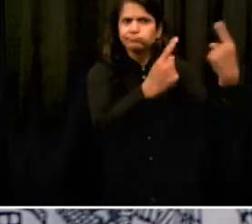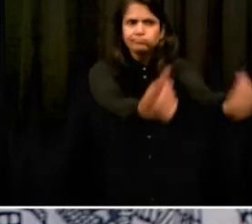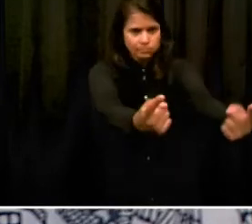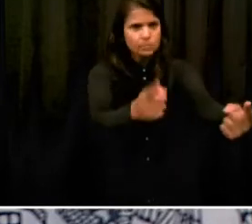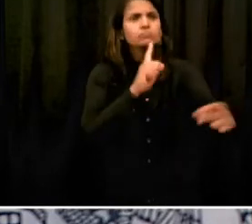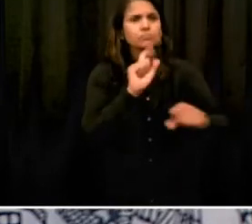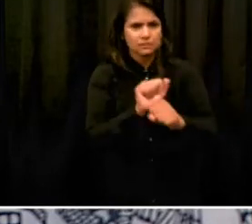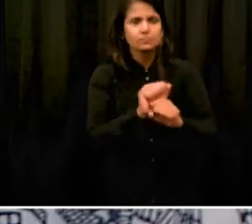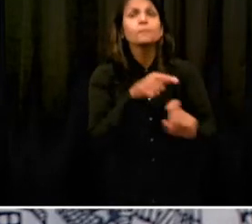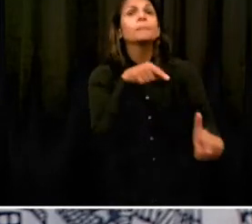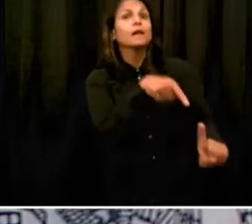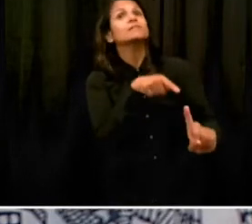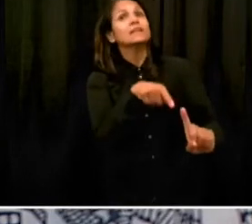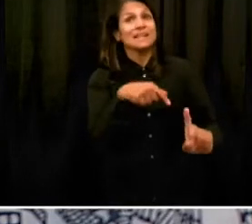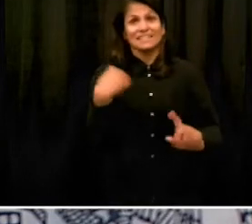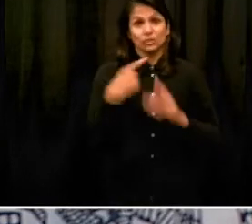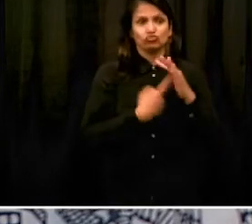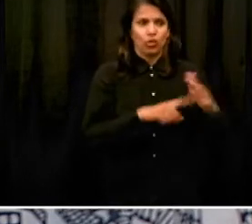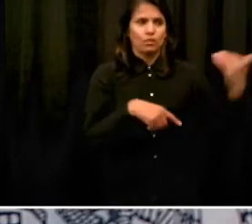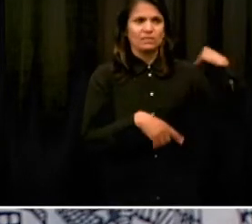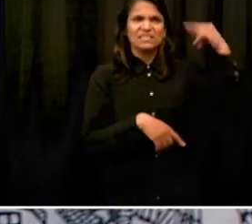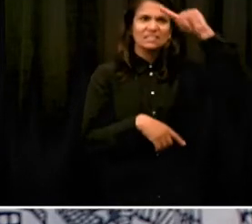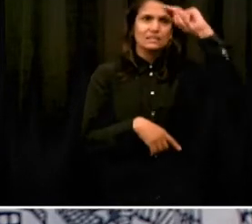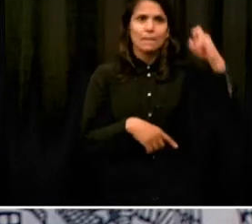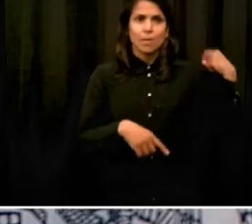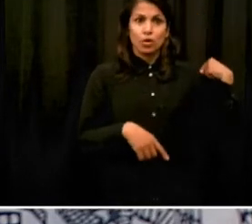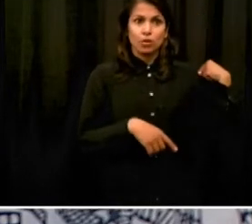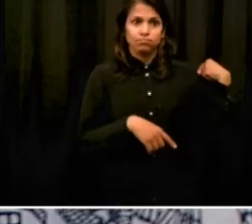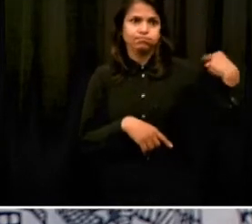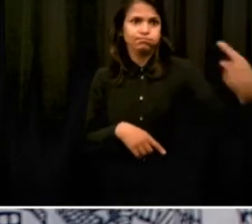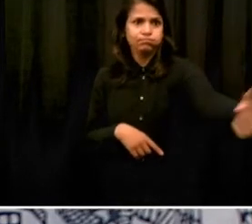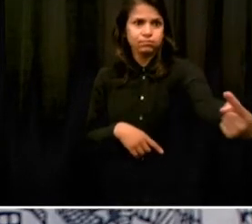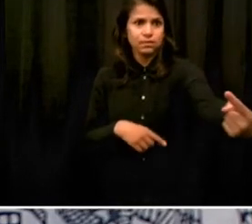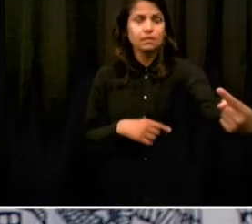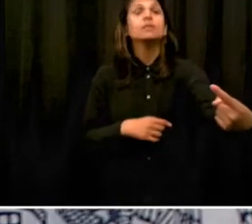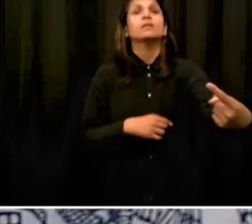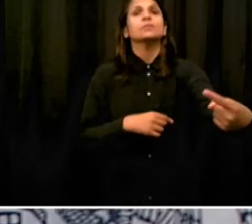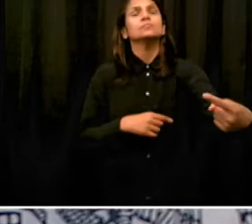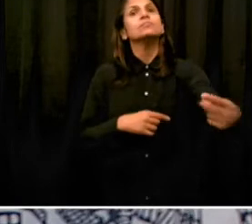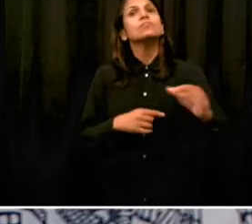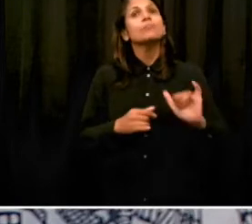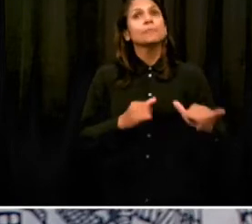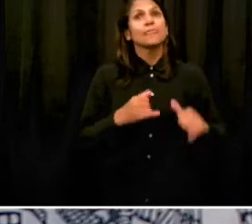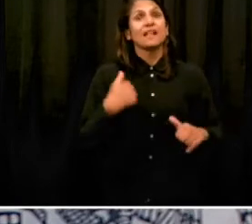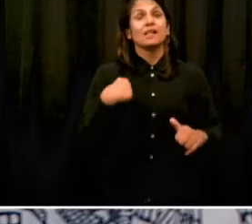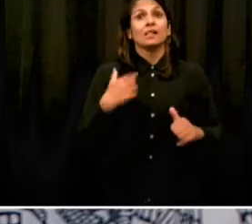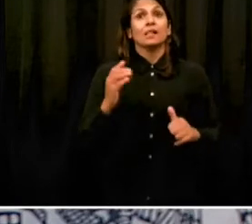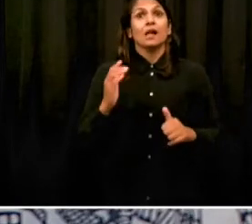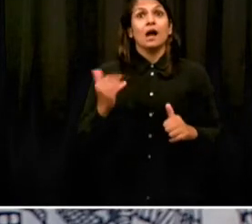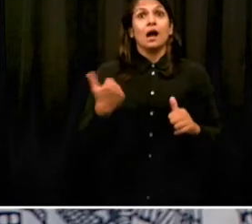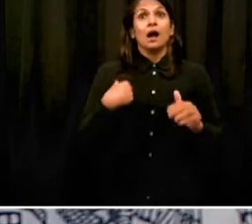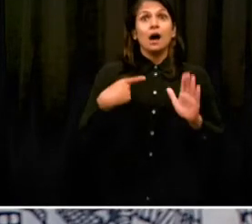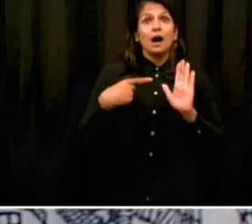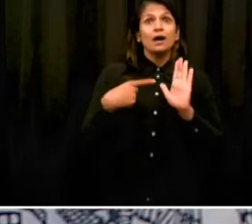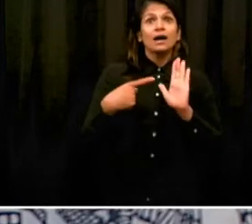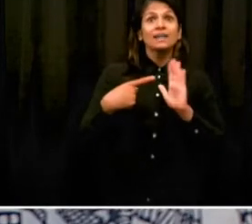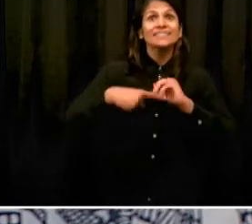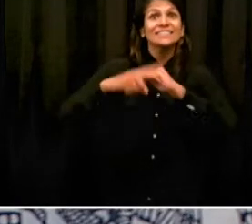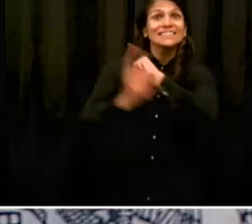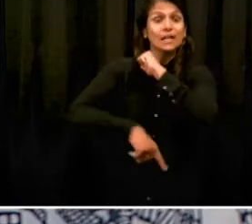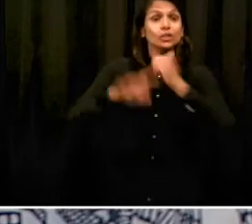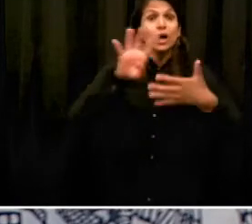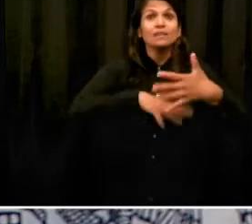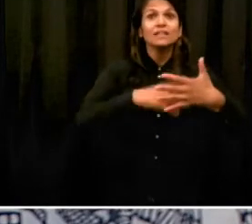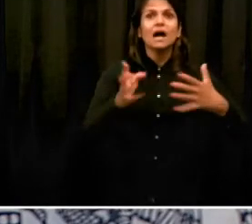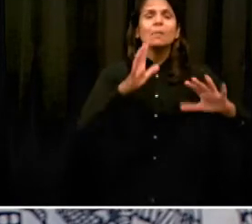more transparent, more clear to the public, more consistent. And one of the things that all